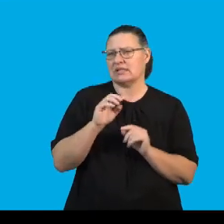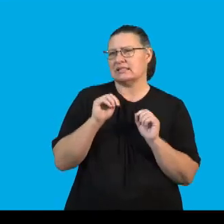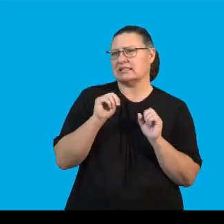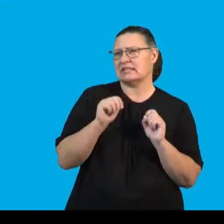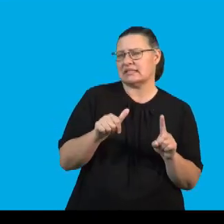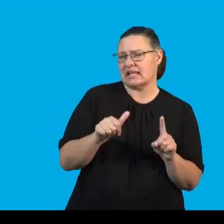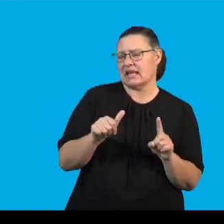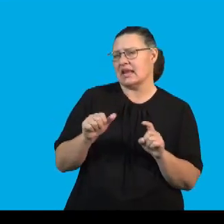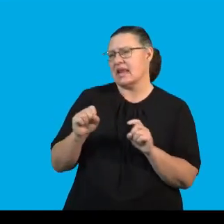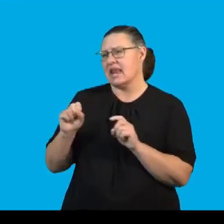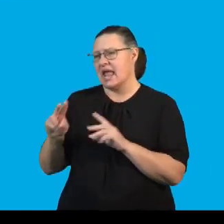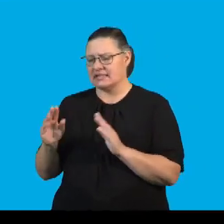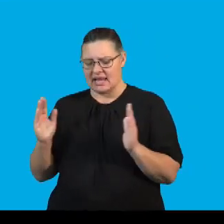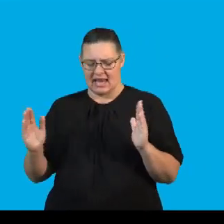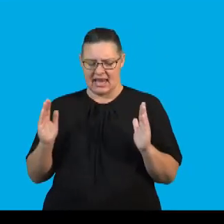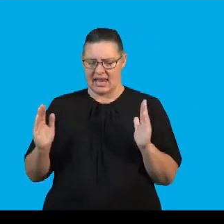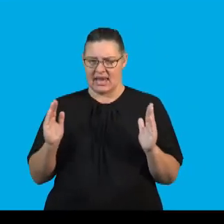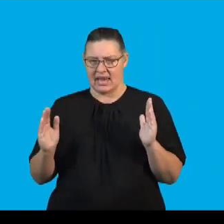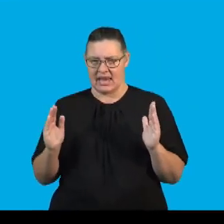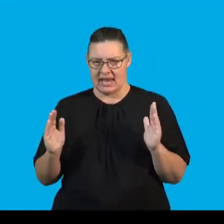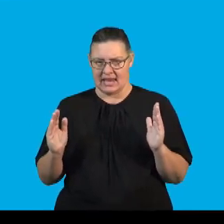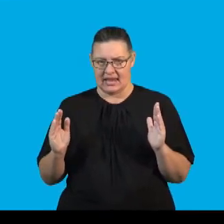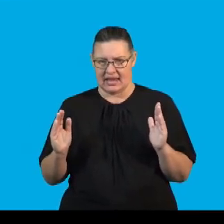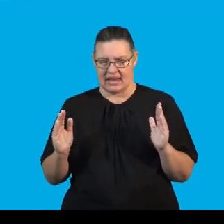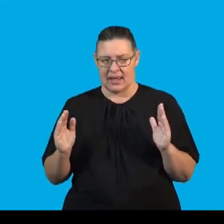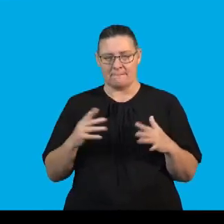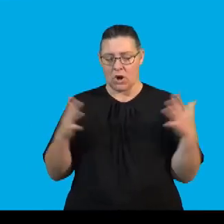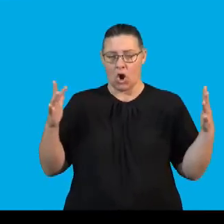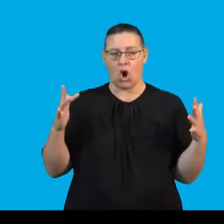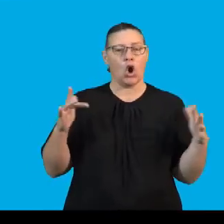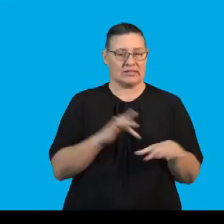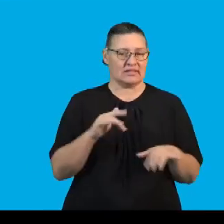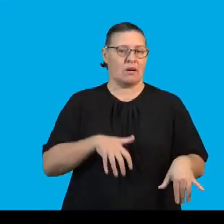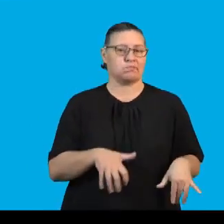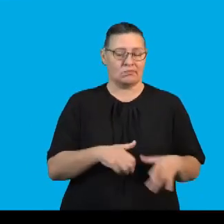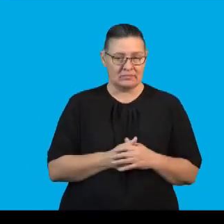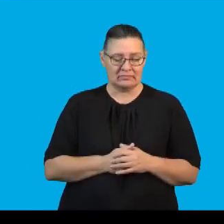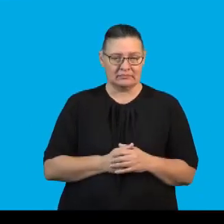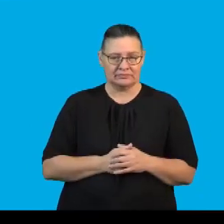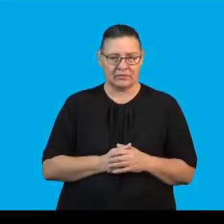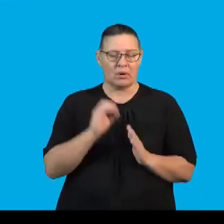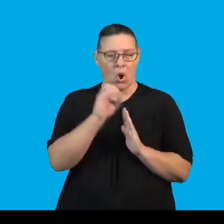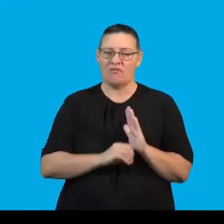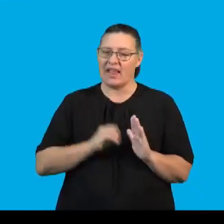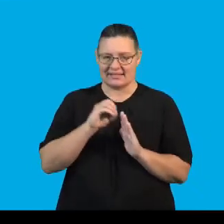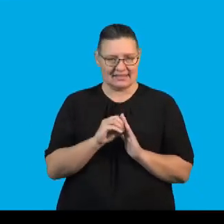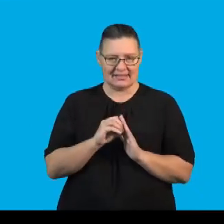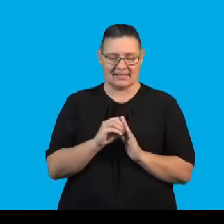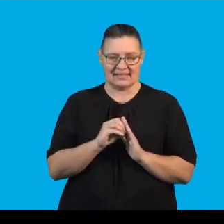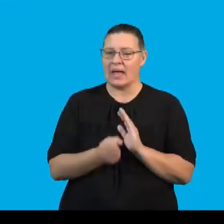LH. So between day 16 and day 18. Because between these